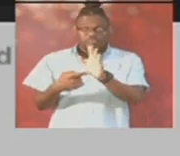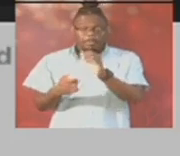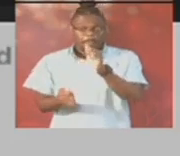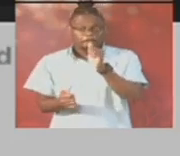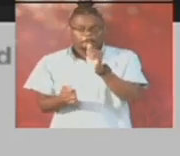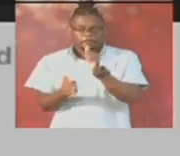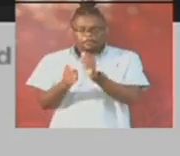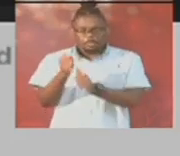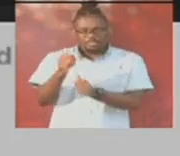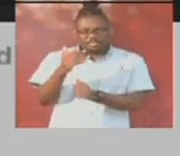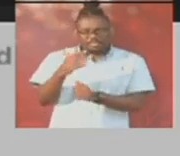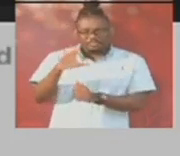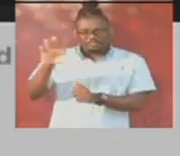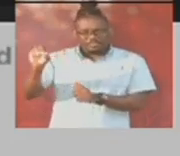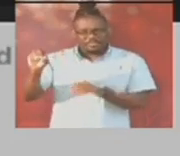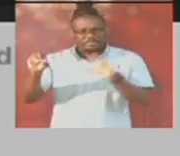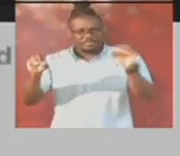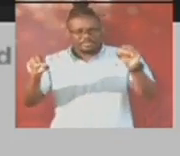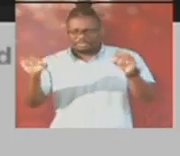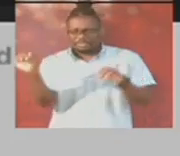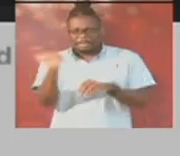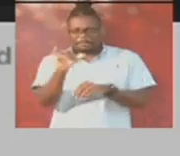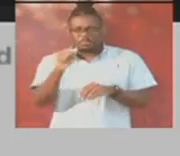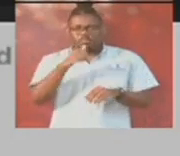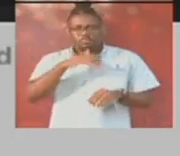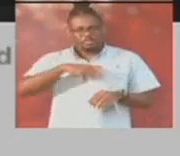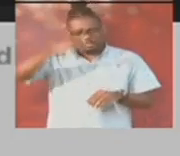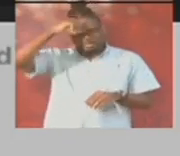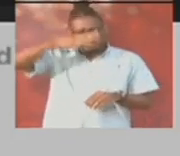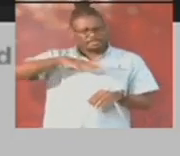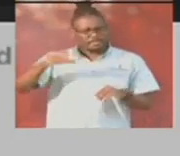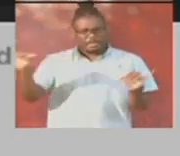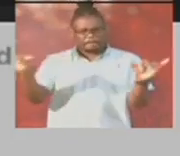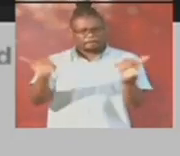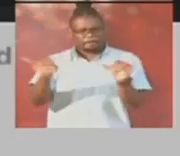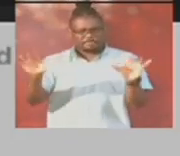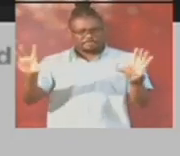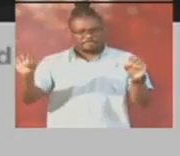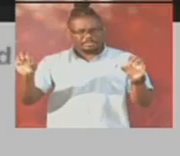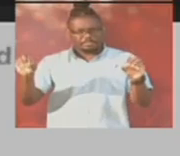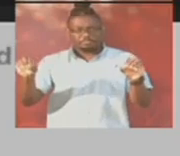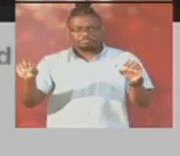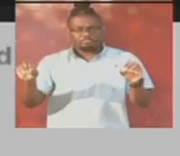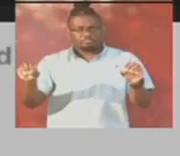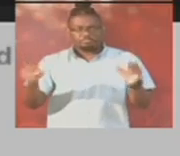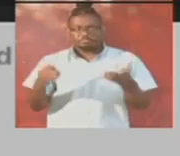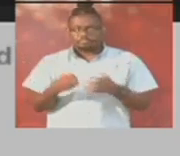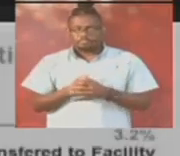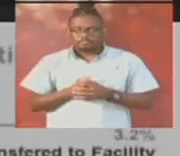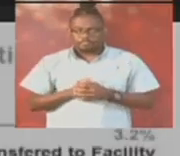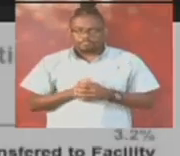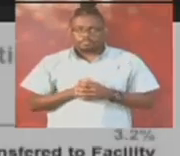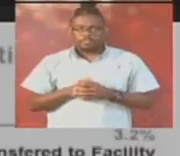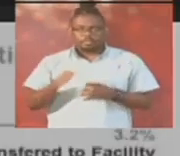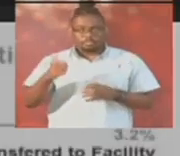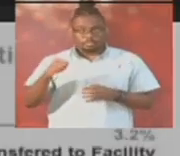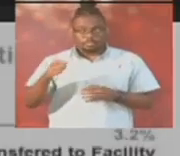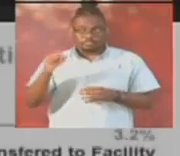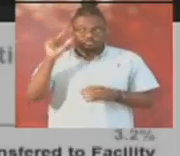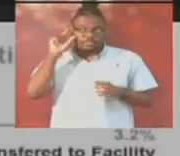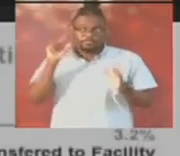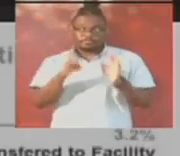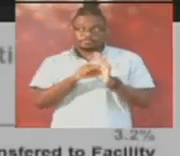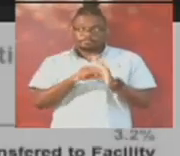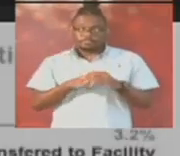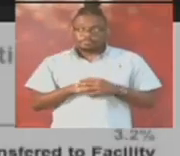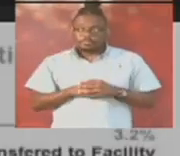50-50 exactly in terms of the calculation. So 50% male, 50% female. The next slide. Yeah, so this